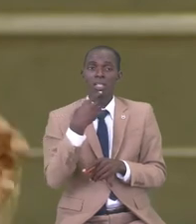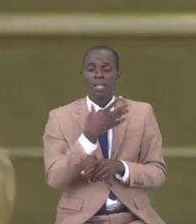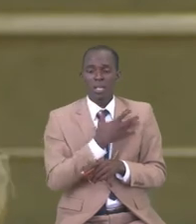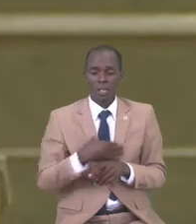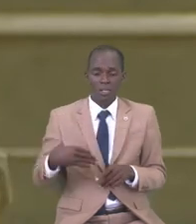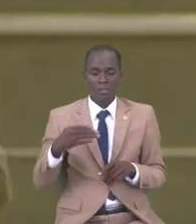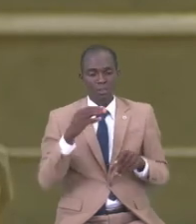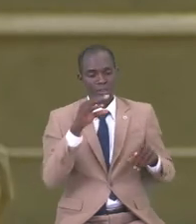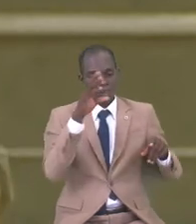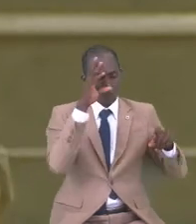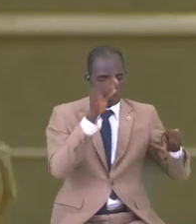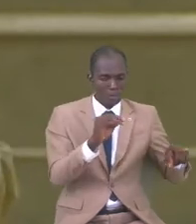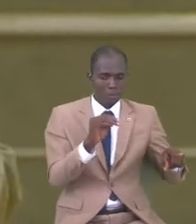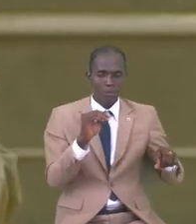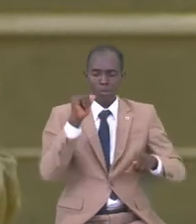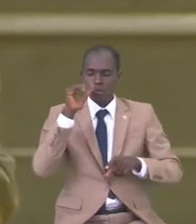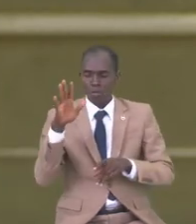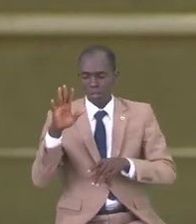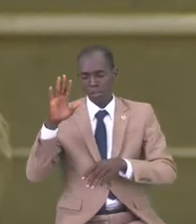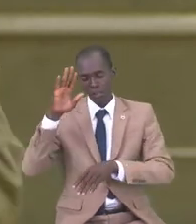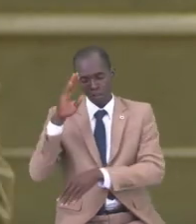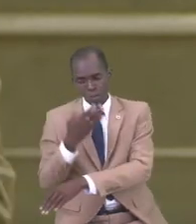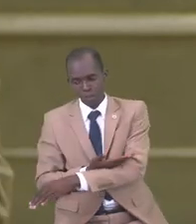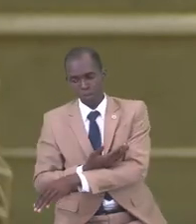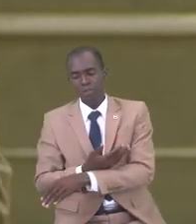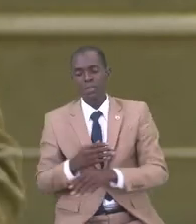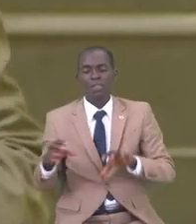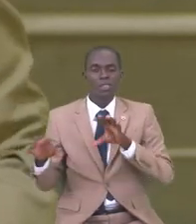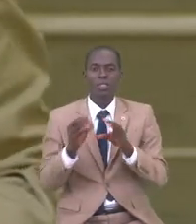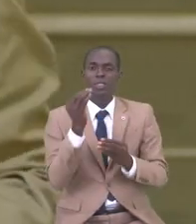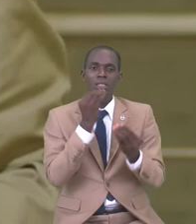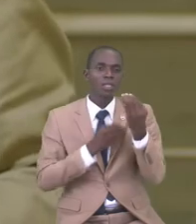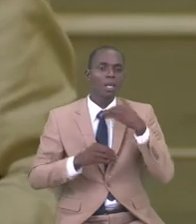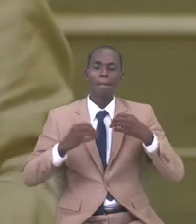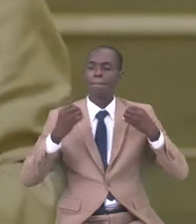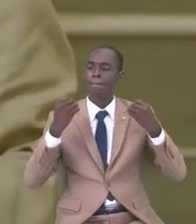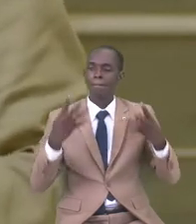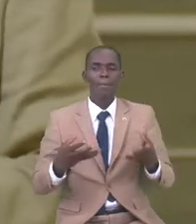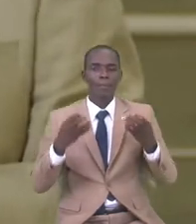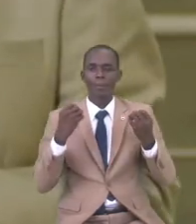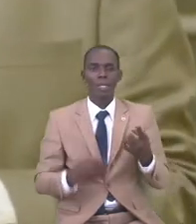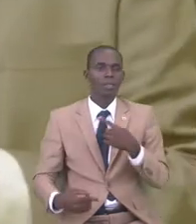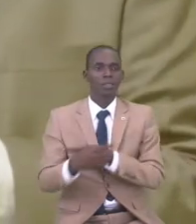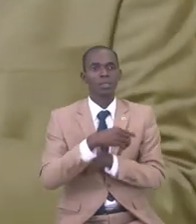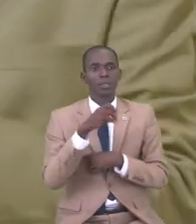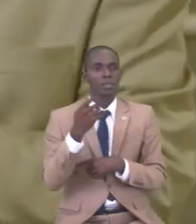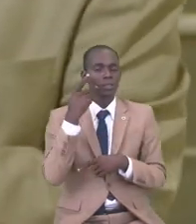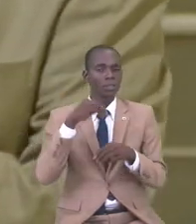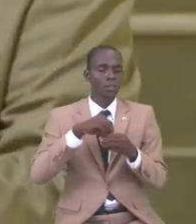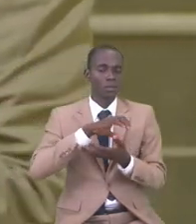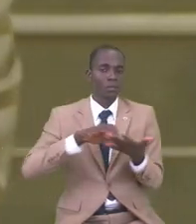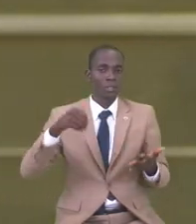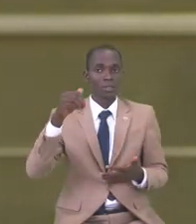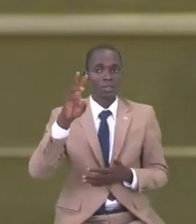and her house did eat many days. Look at verse 16. In verse 16, and the